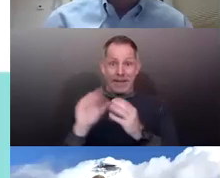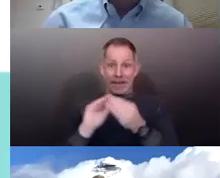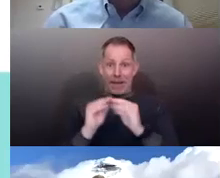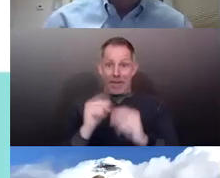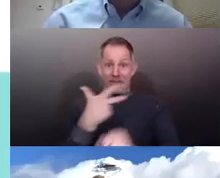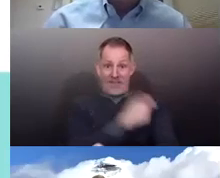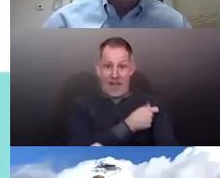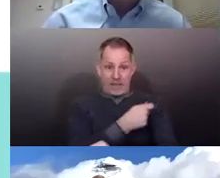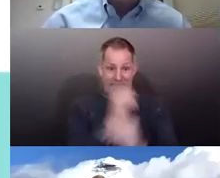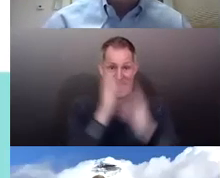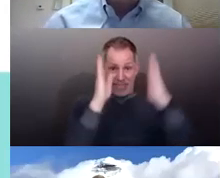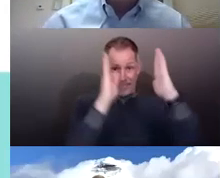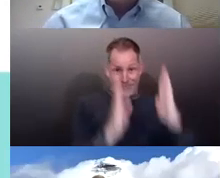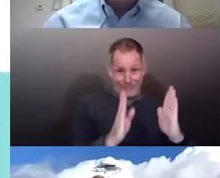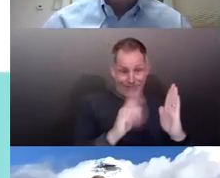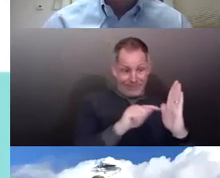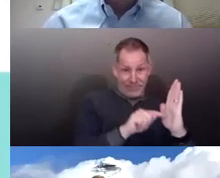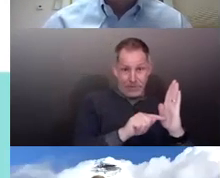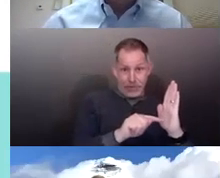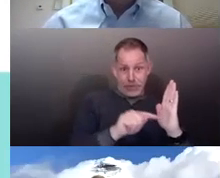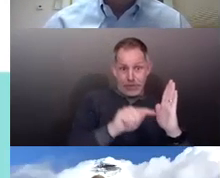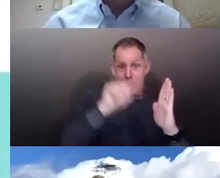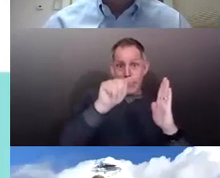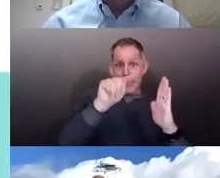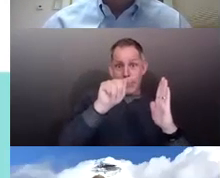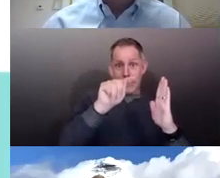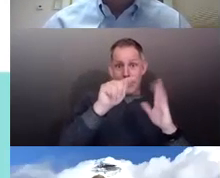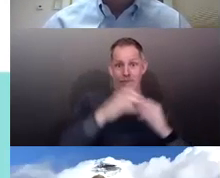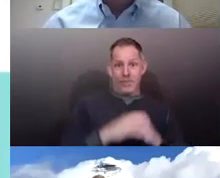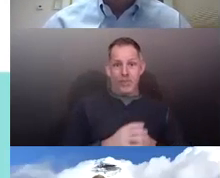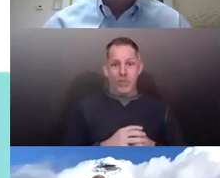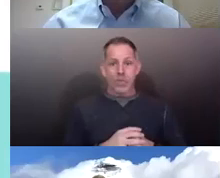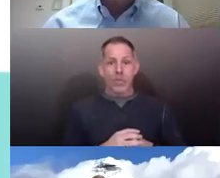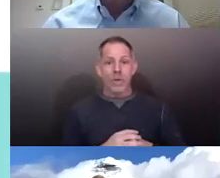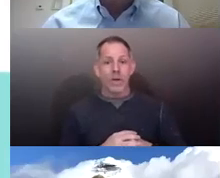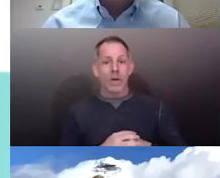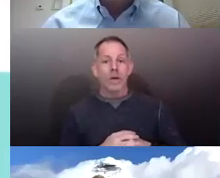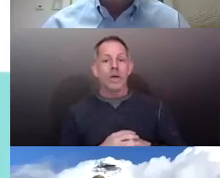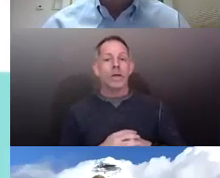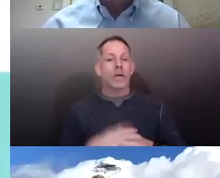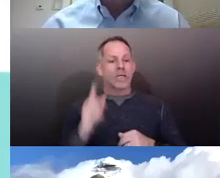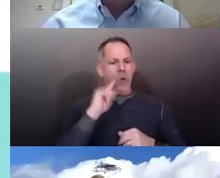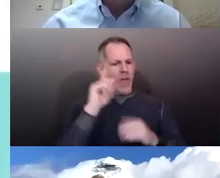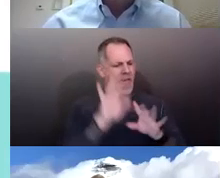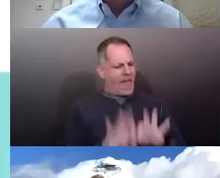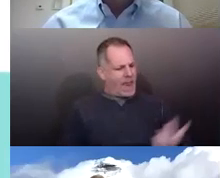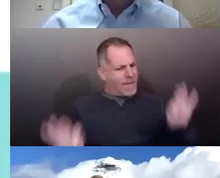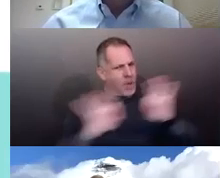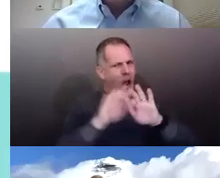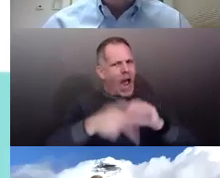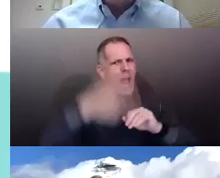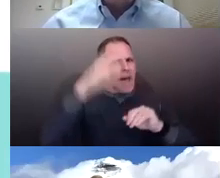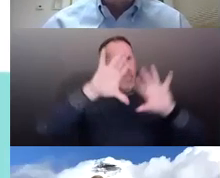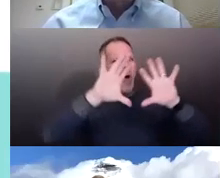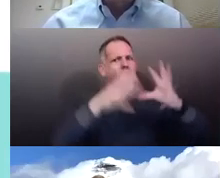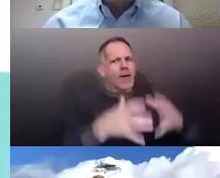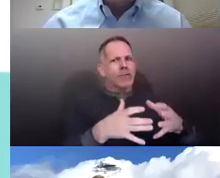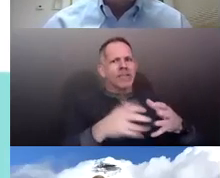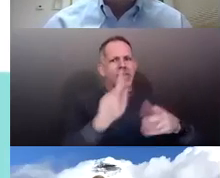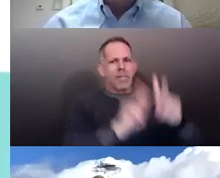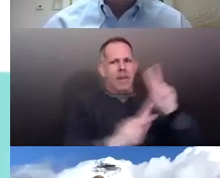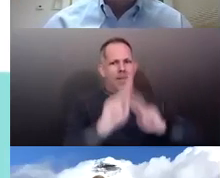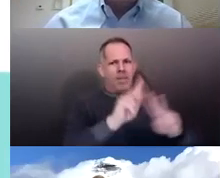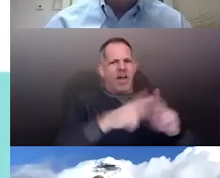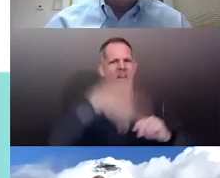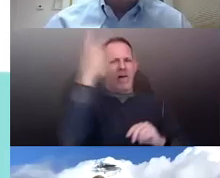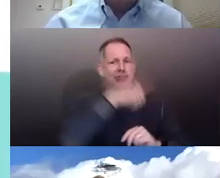will have to go to the highest priority folks in terms of what's needed to protect hospital capacity, frontline workers,